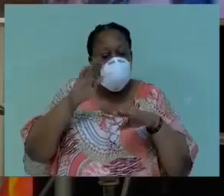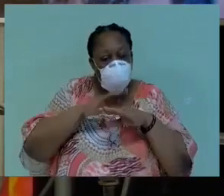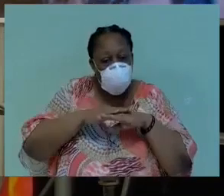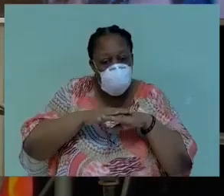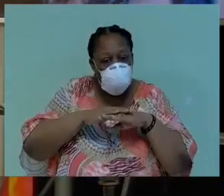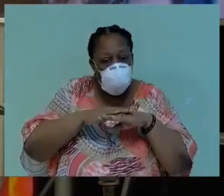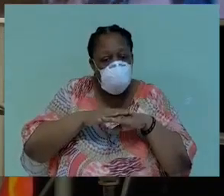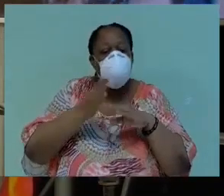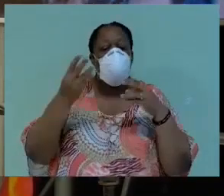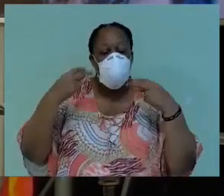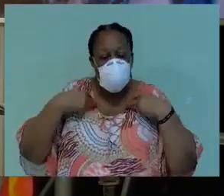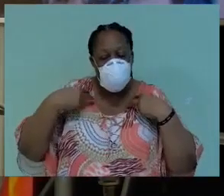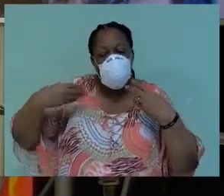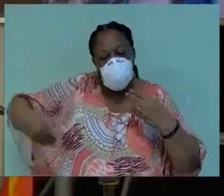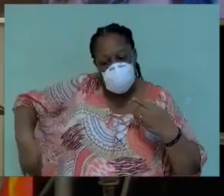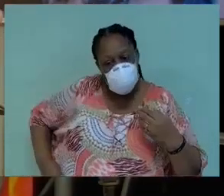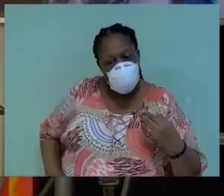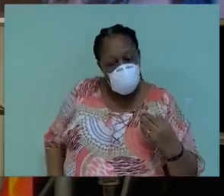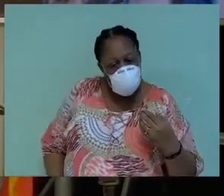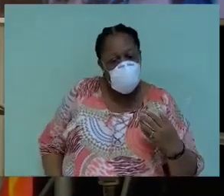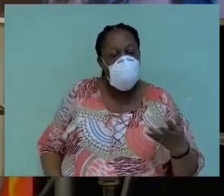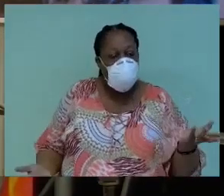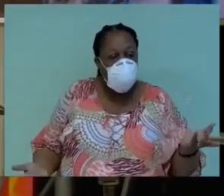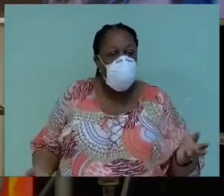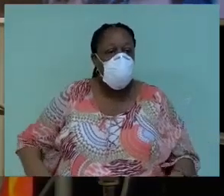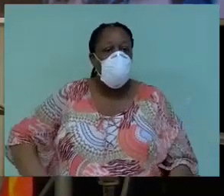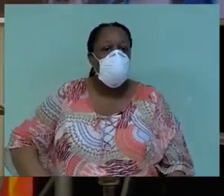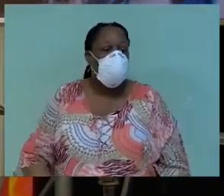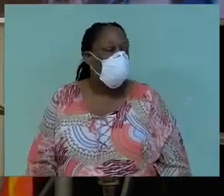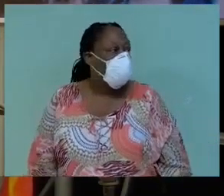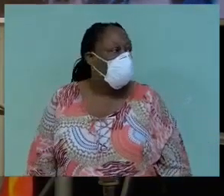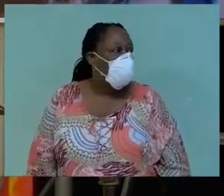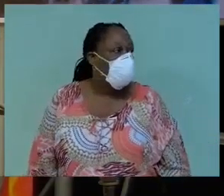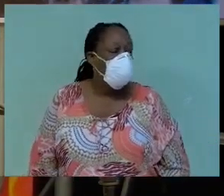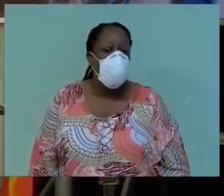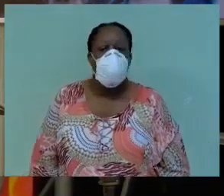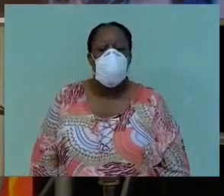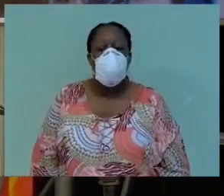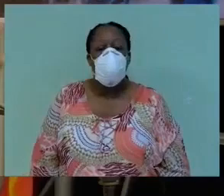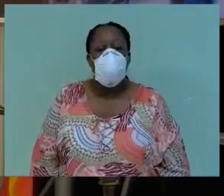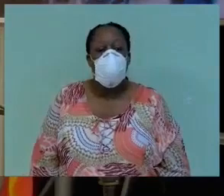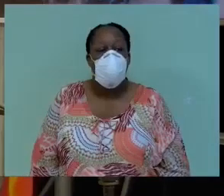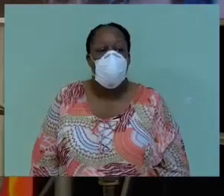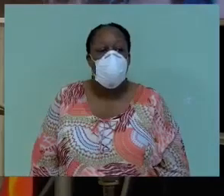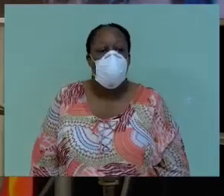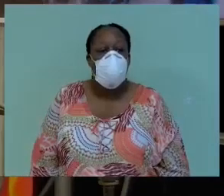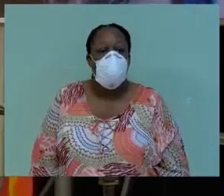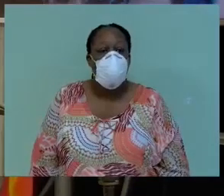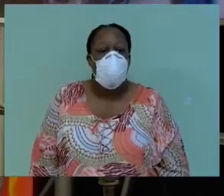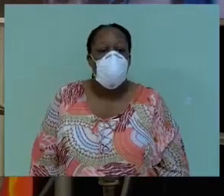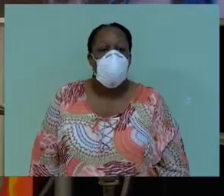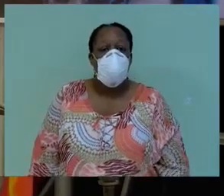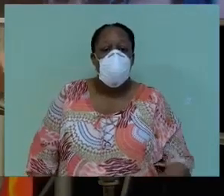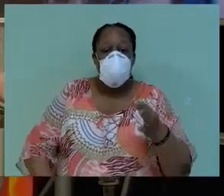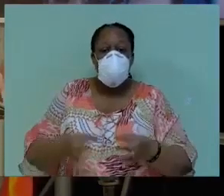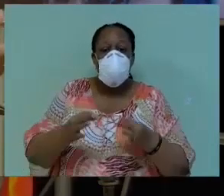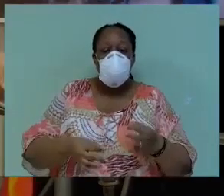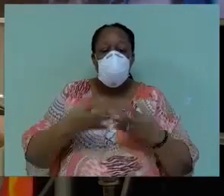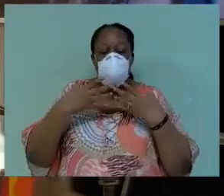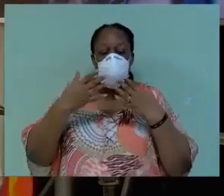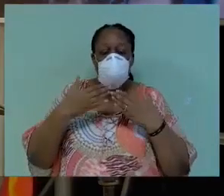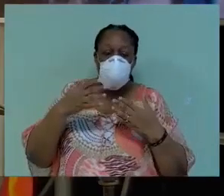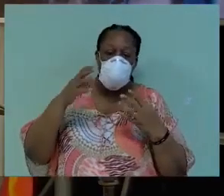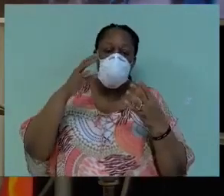face, because you can have a buildup of carbon dioxide, you would have decreased oxygen intake, and you will feel lightheaded, you will feel dizzy. You,